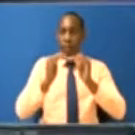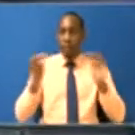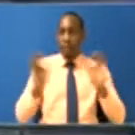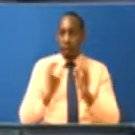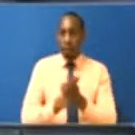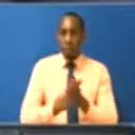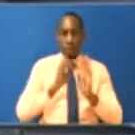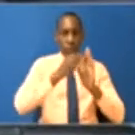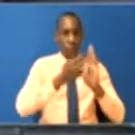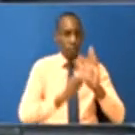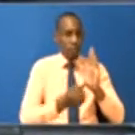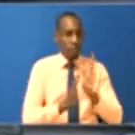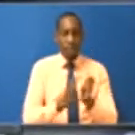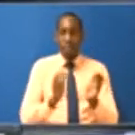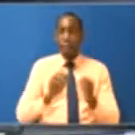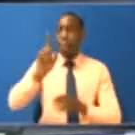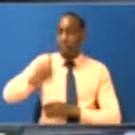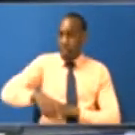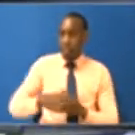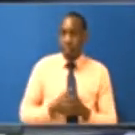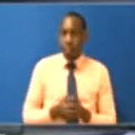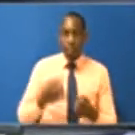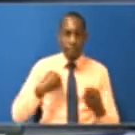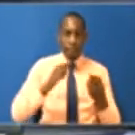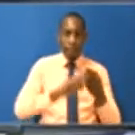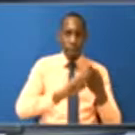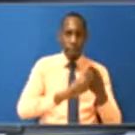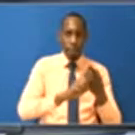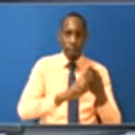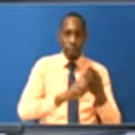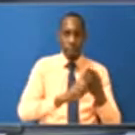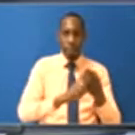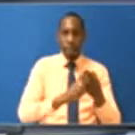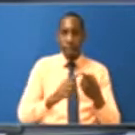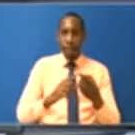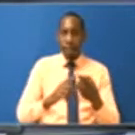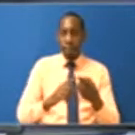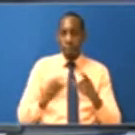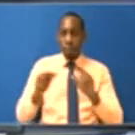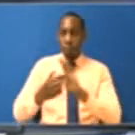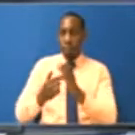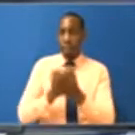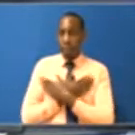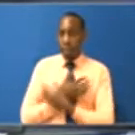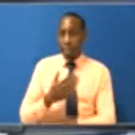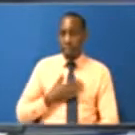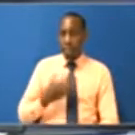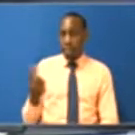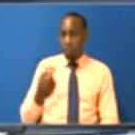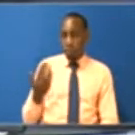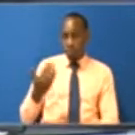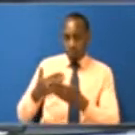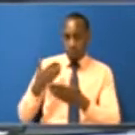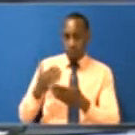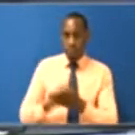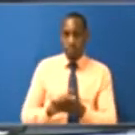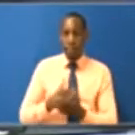rating is something that we cannot avoid one like my two colleagues have said i think